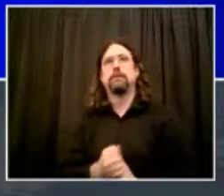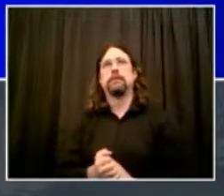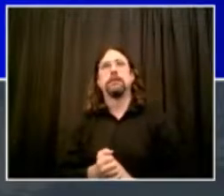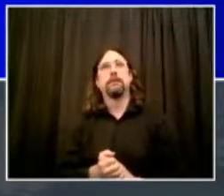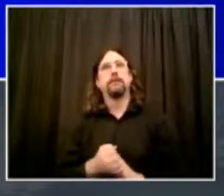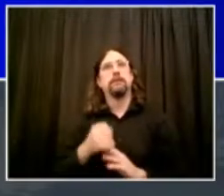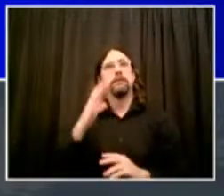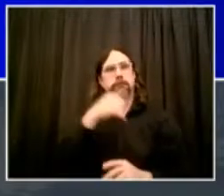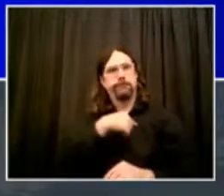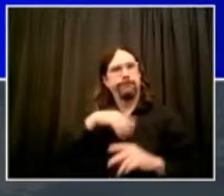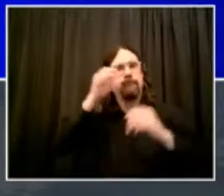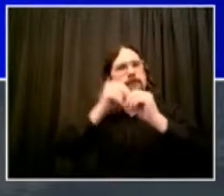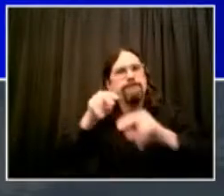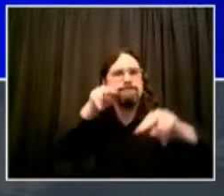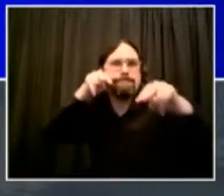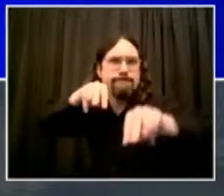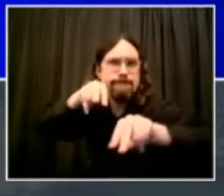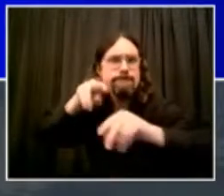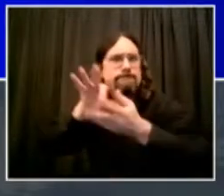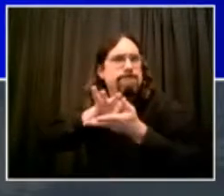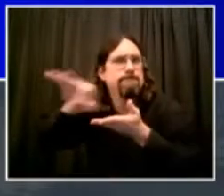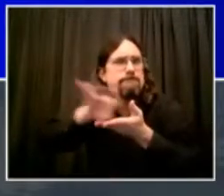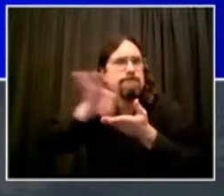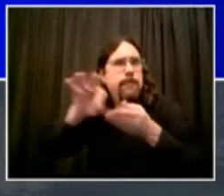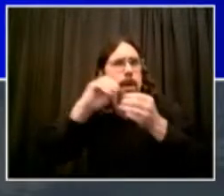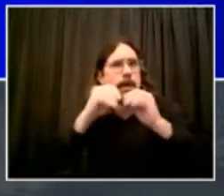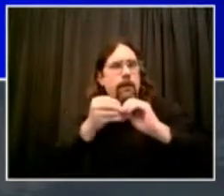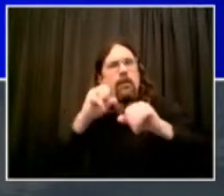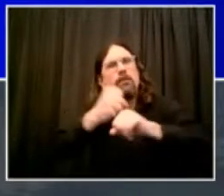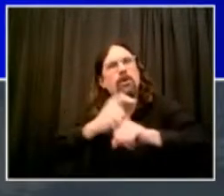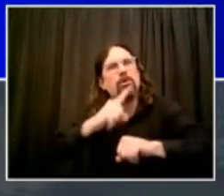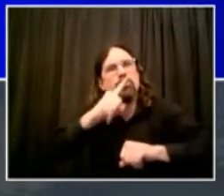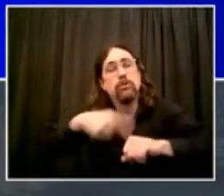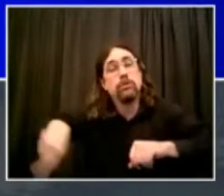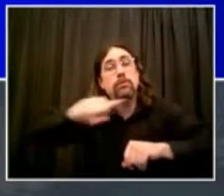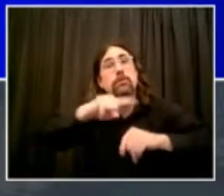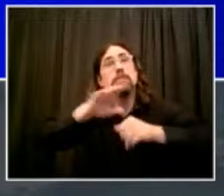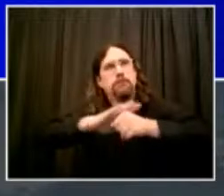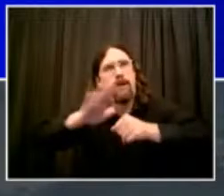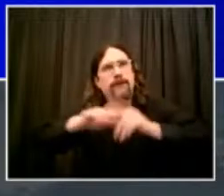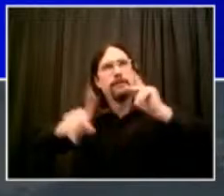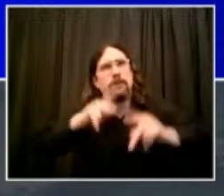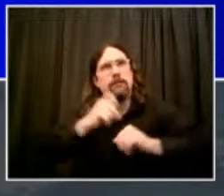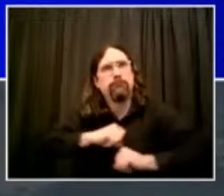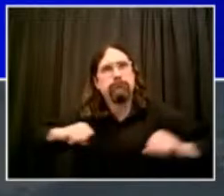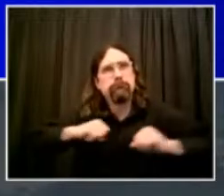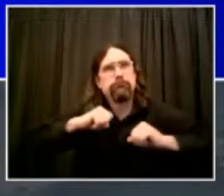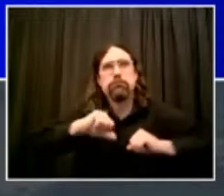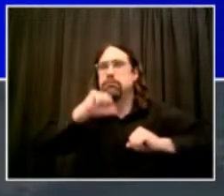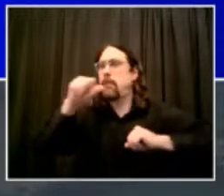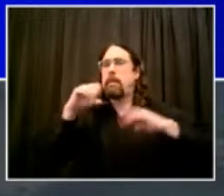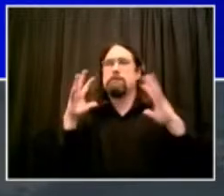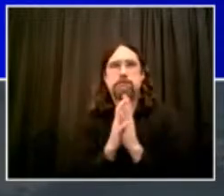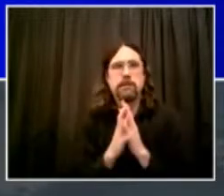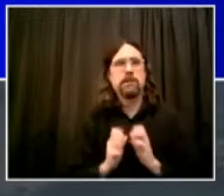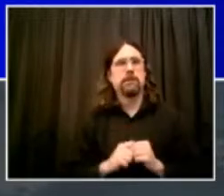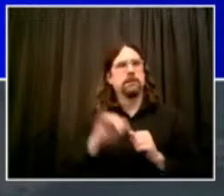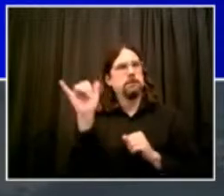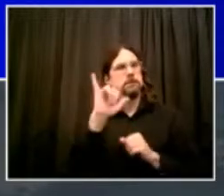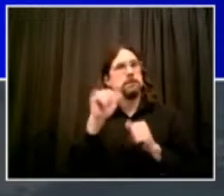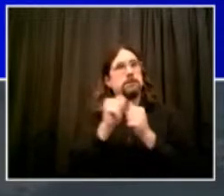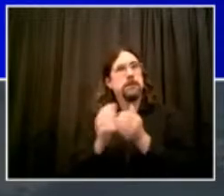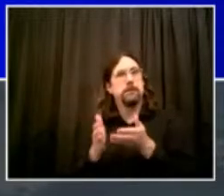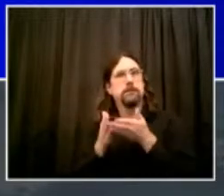Now let's turn to the subways. We have been talking to the MTA now over the last week or two. A lot of forward motion. I thank the MTA for increasing